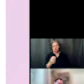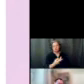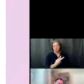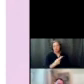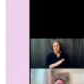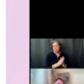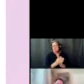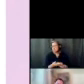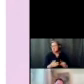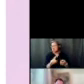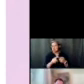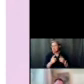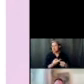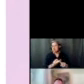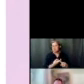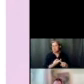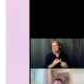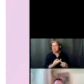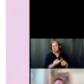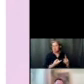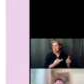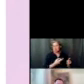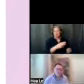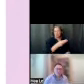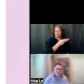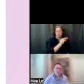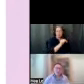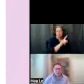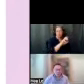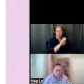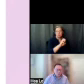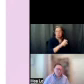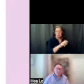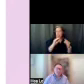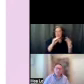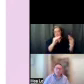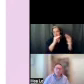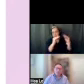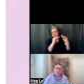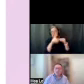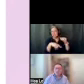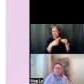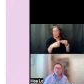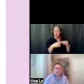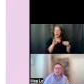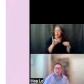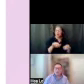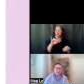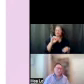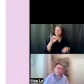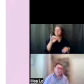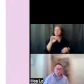friends. And he instilled in me this need to represent our disabled